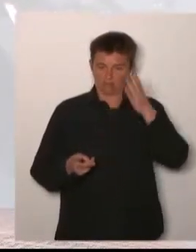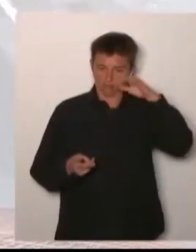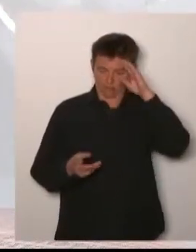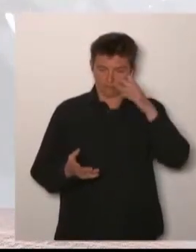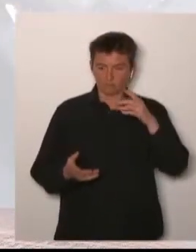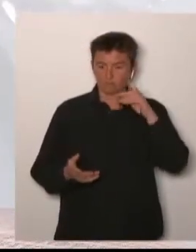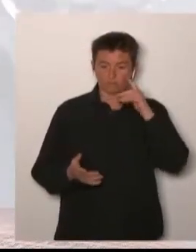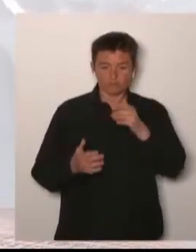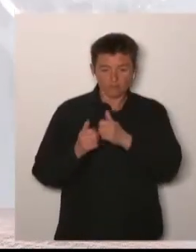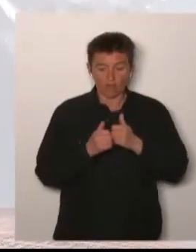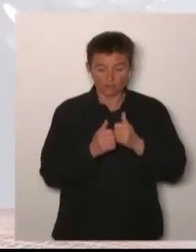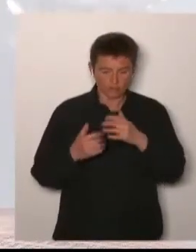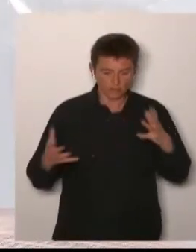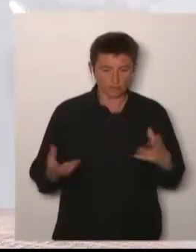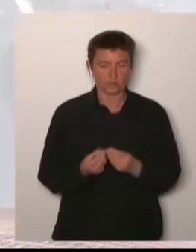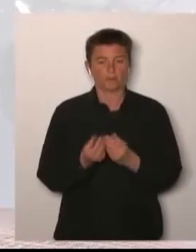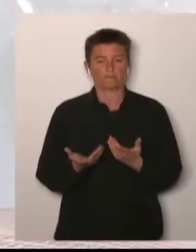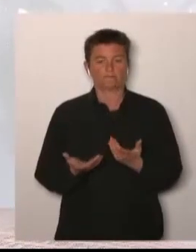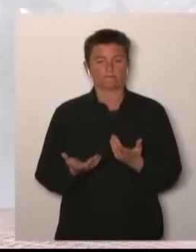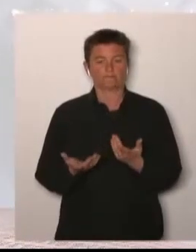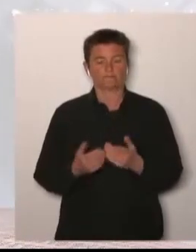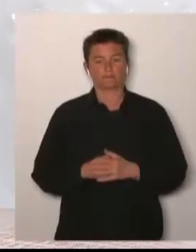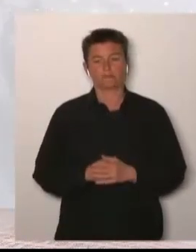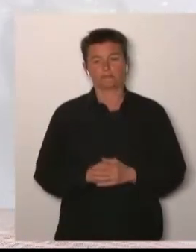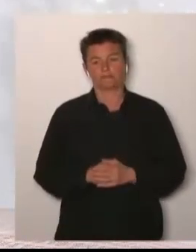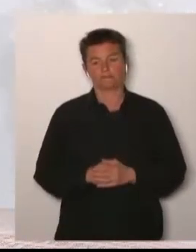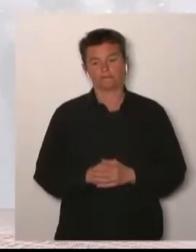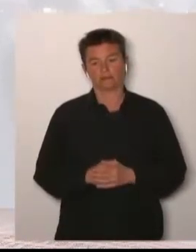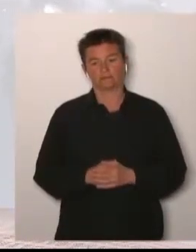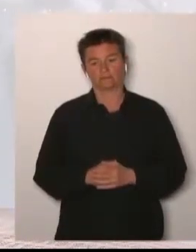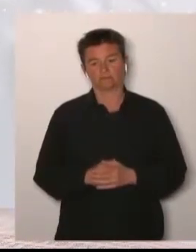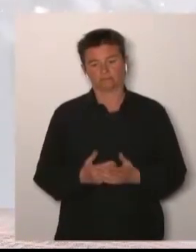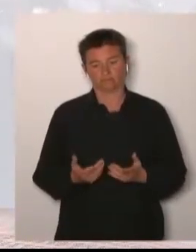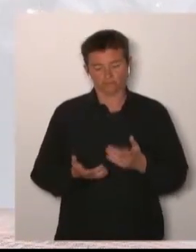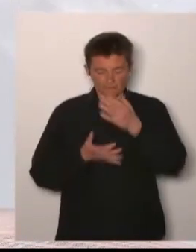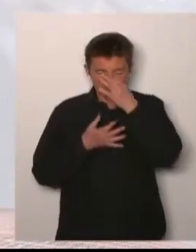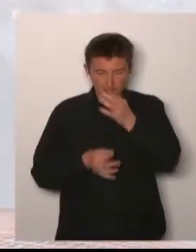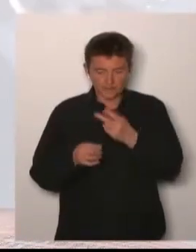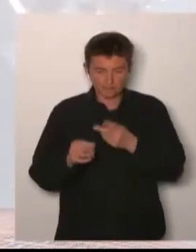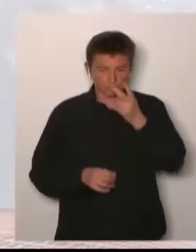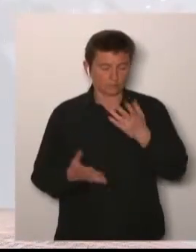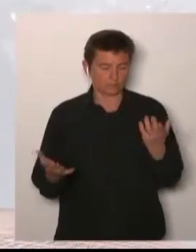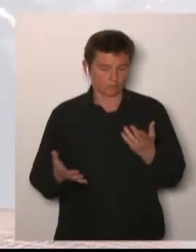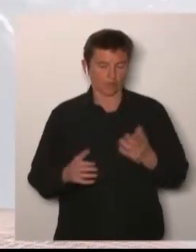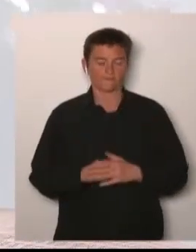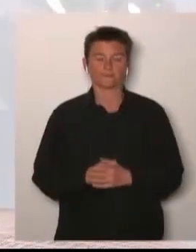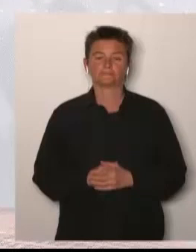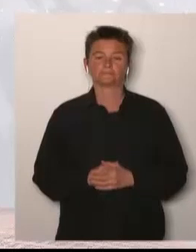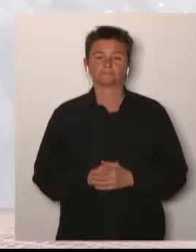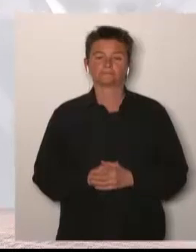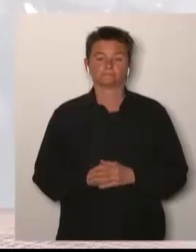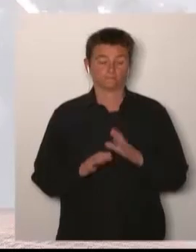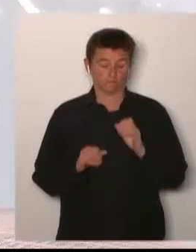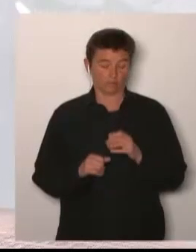better, more sort of a better focus picture, I think in the end it will help also to